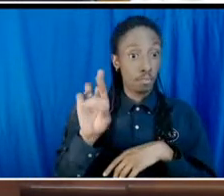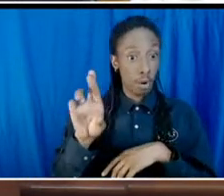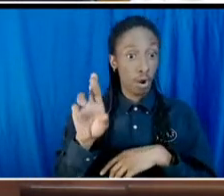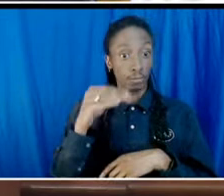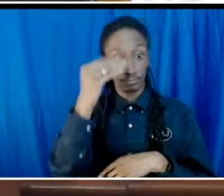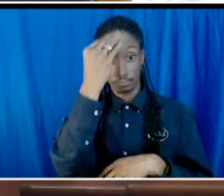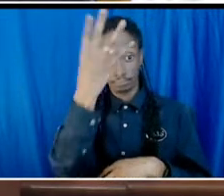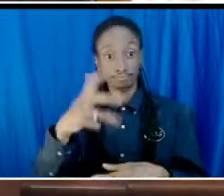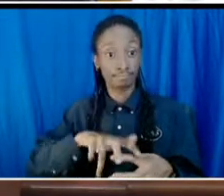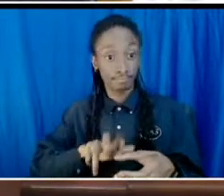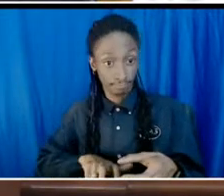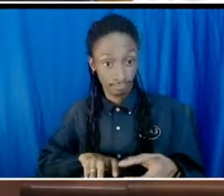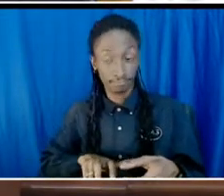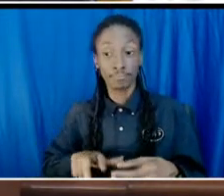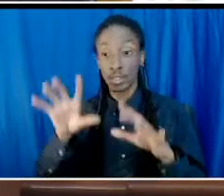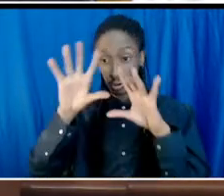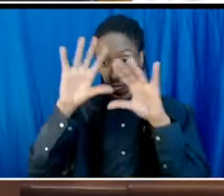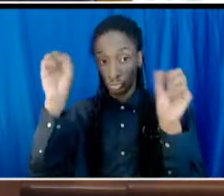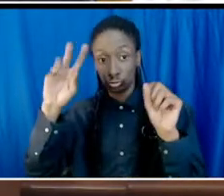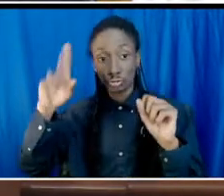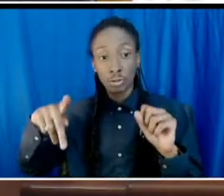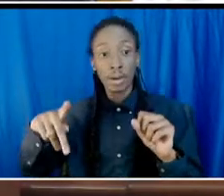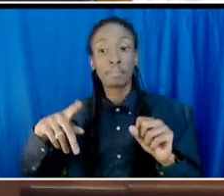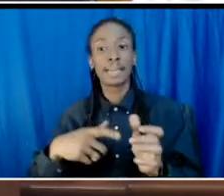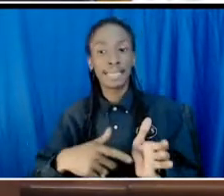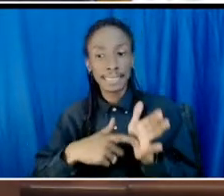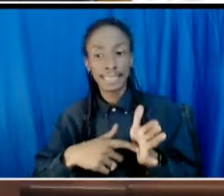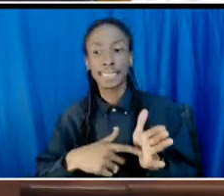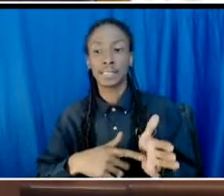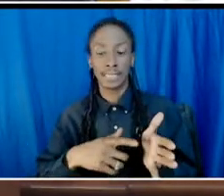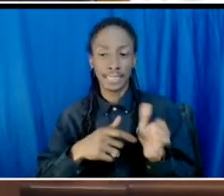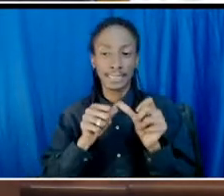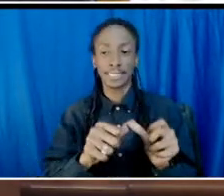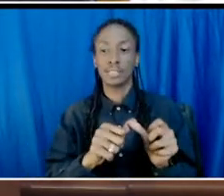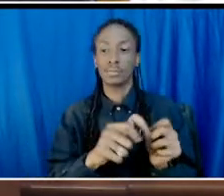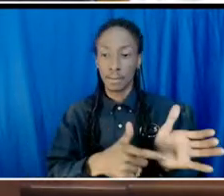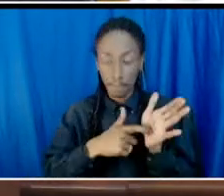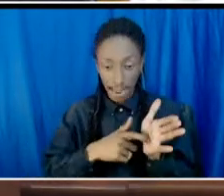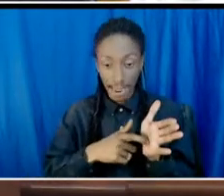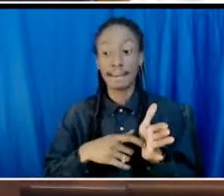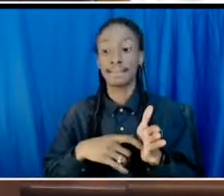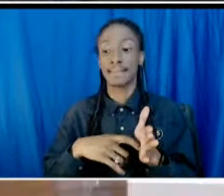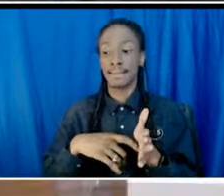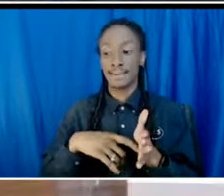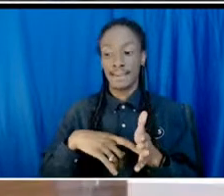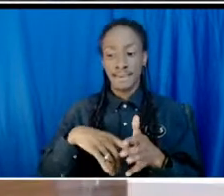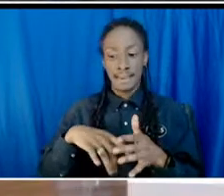to demand that the Department of Justice investigate his claims of election fraud?